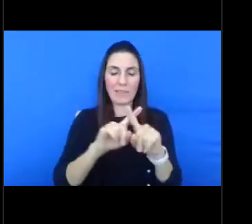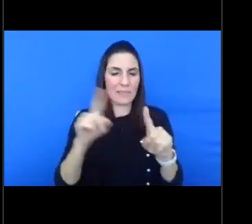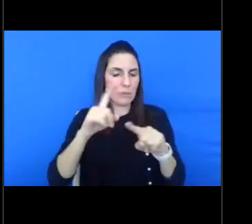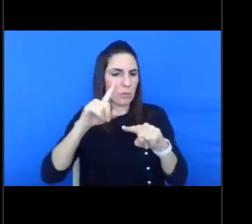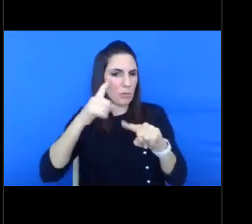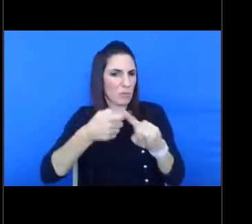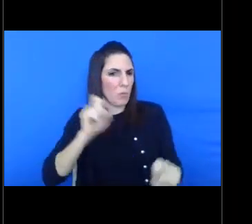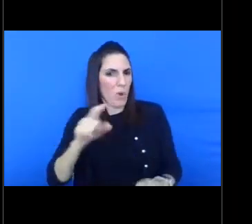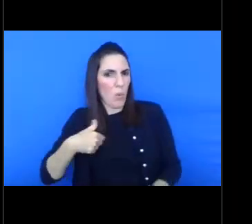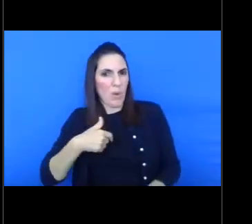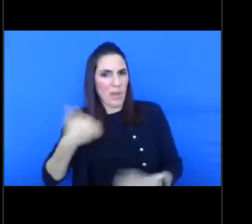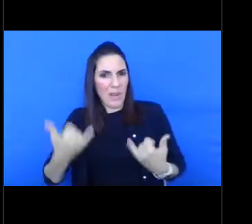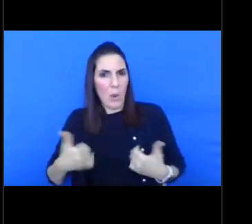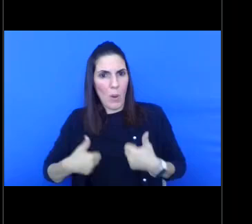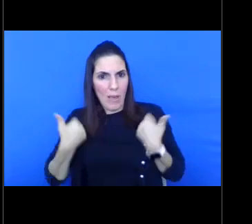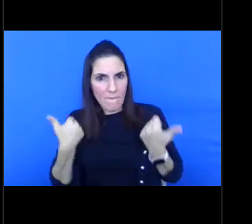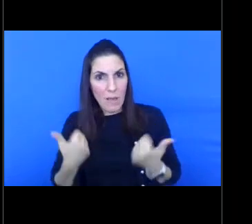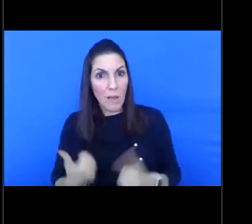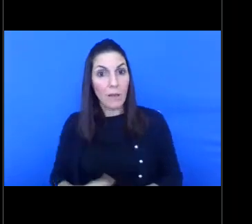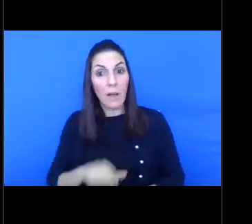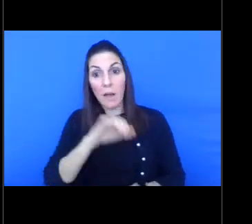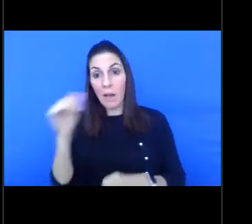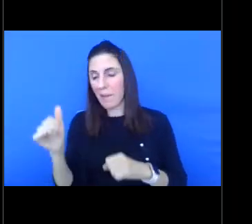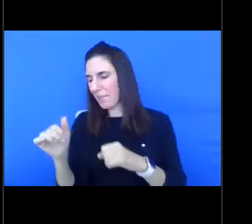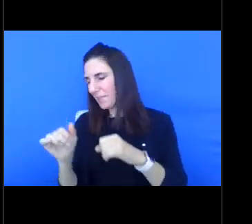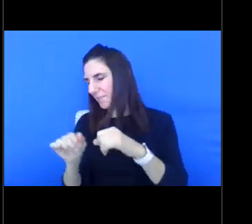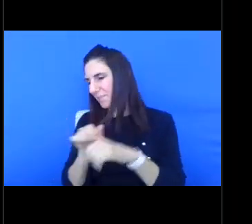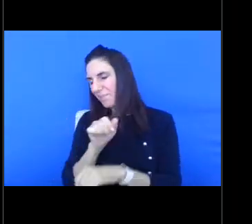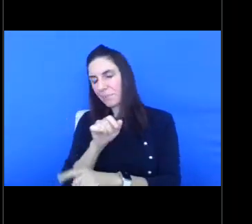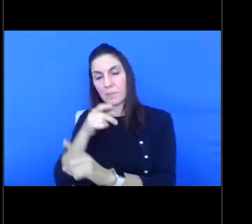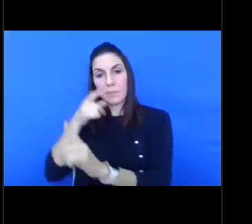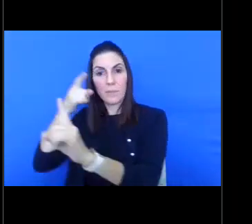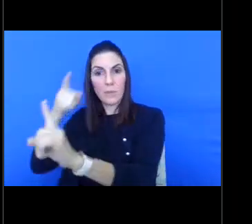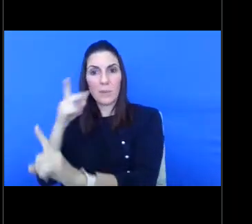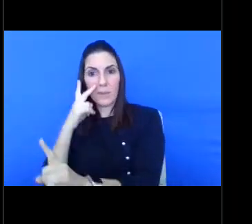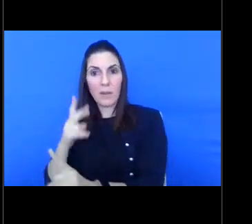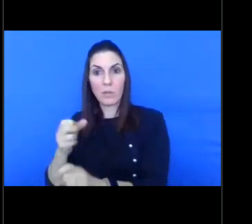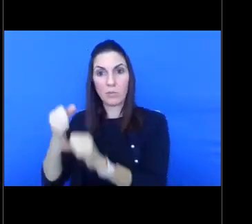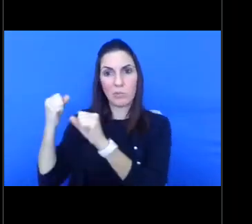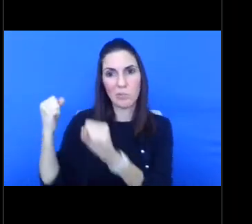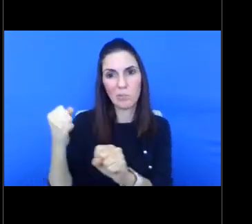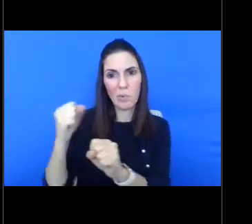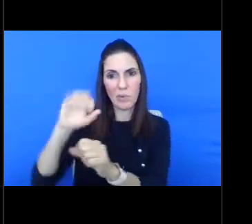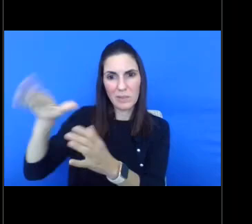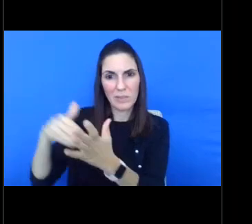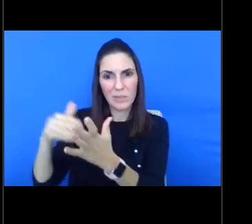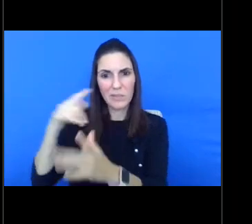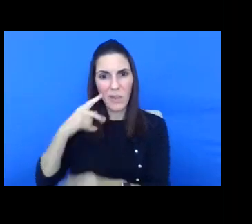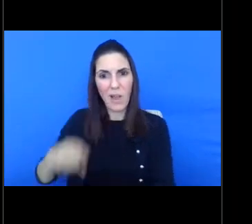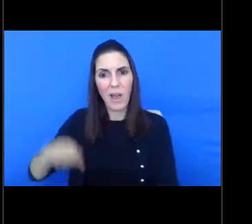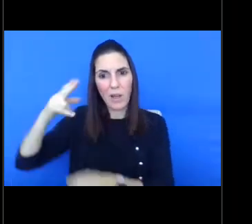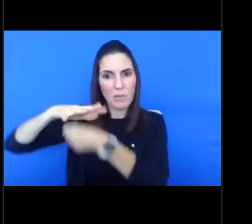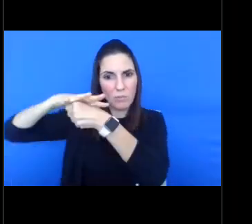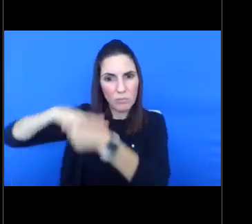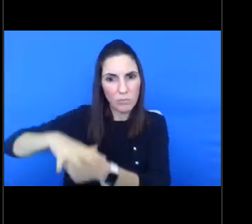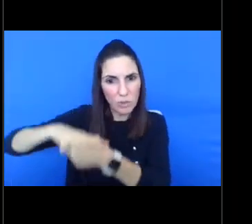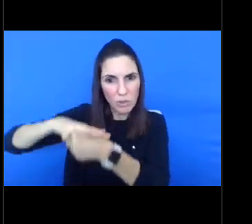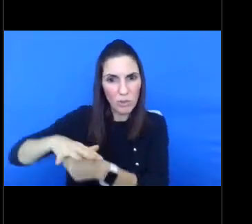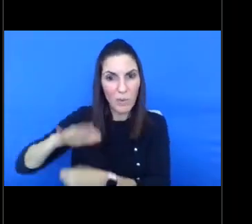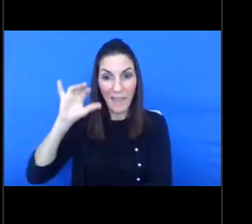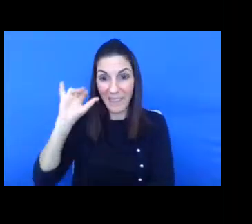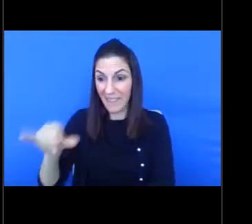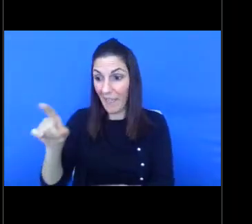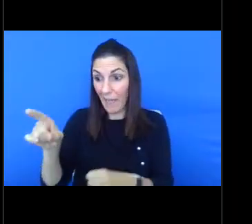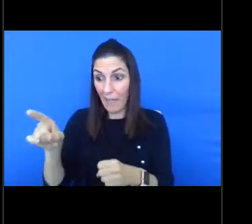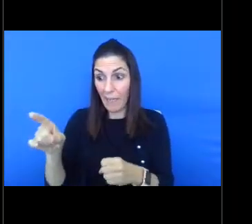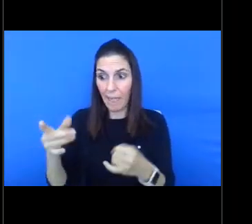matter? Another corner of the globe, you got a strong center of high pressure over the Azores. These climate patterns